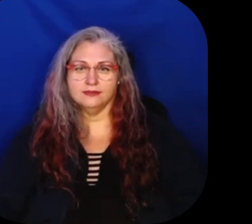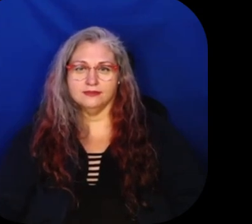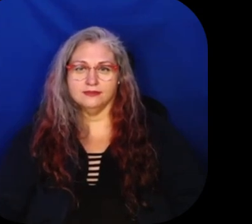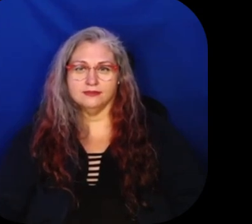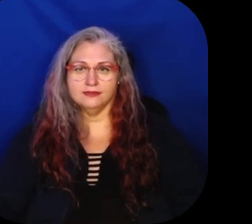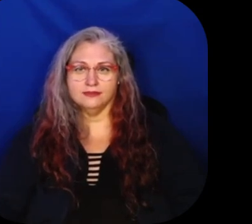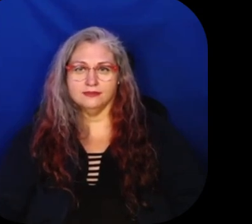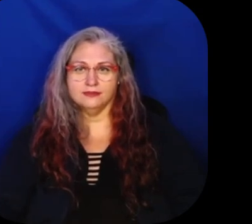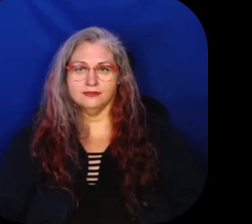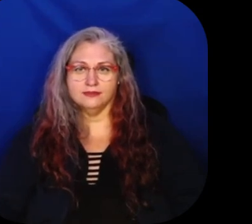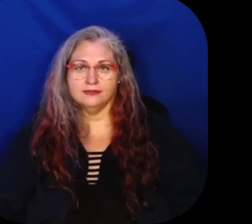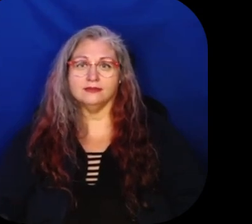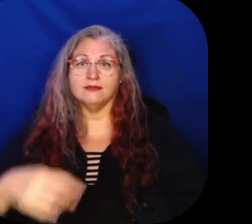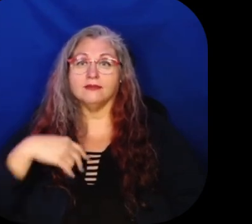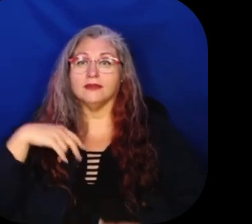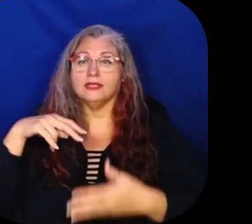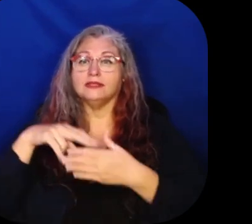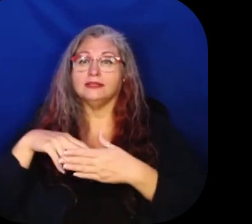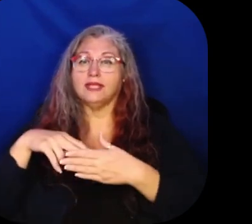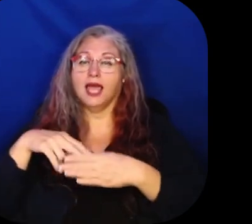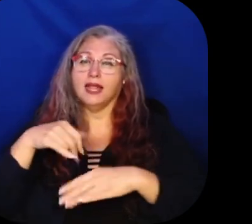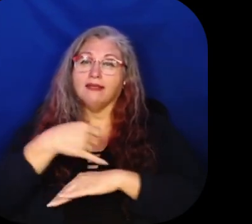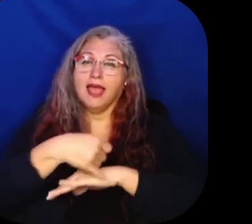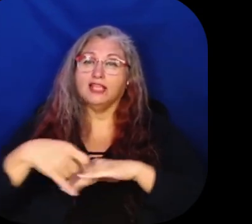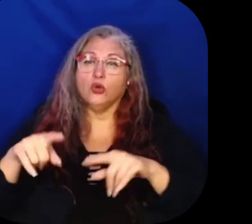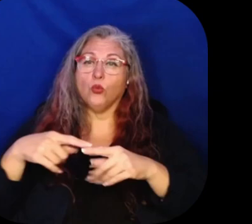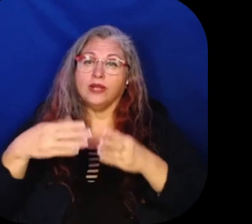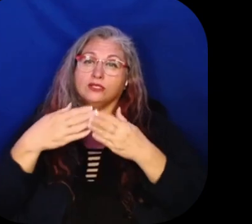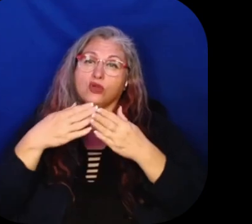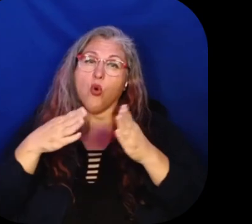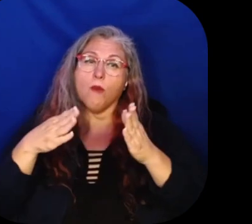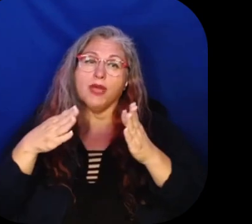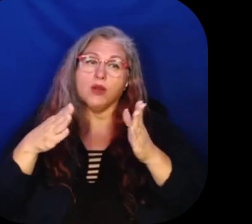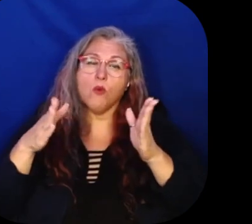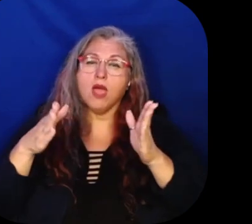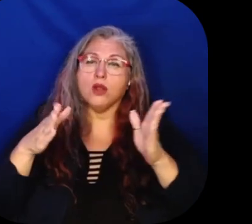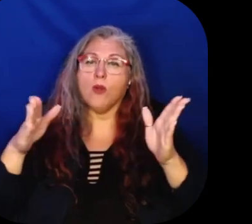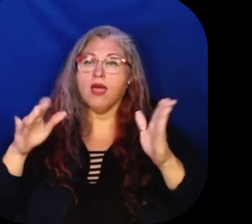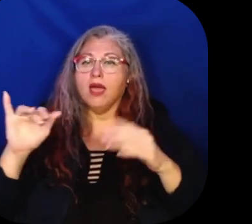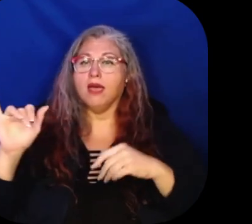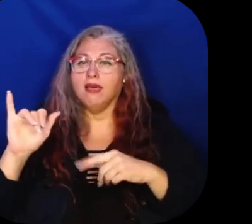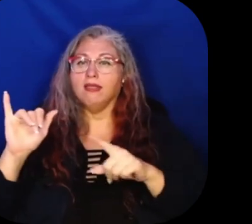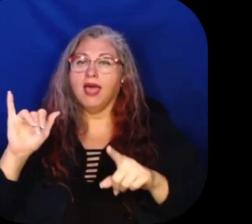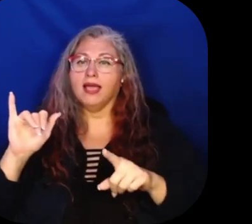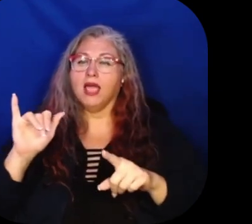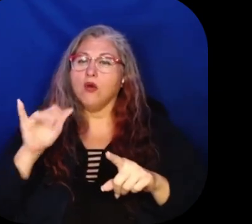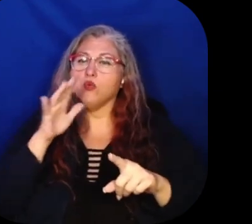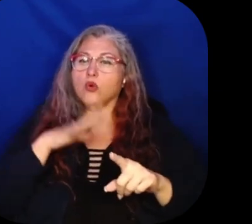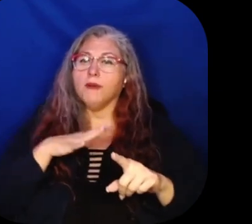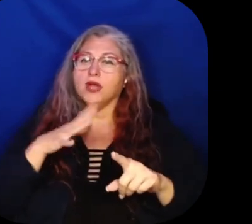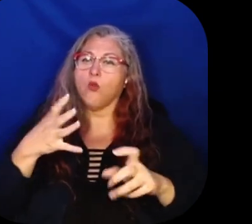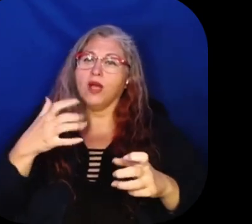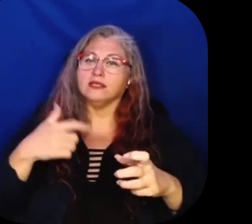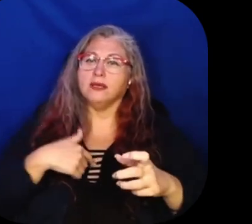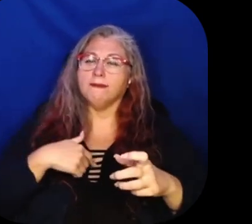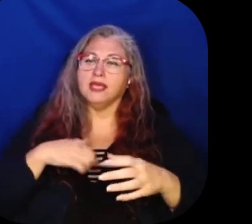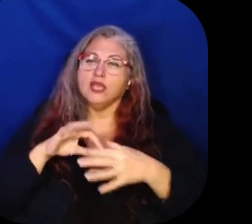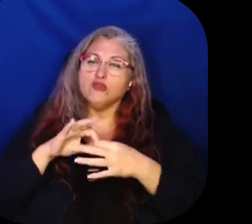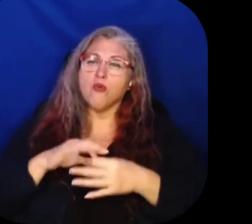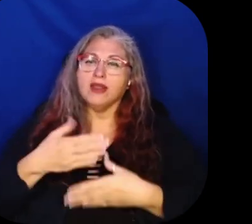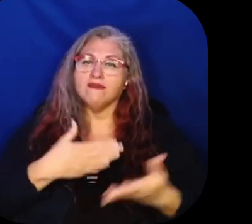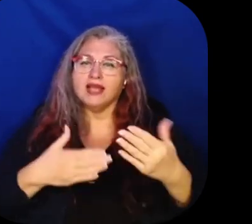I stand at its edge as it opens itself wider, like a woman who wants me ground invites me inside